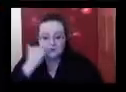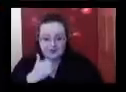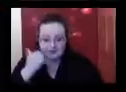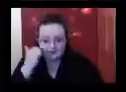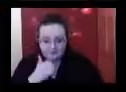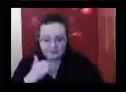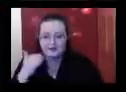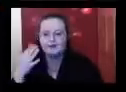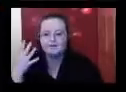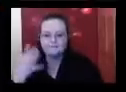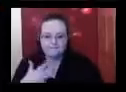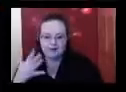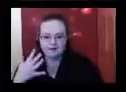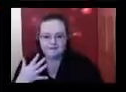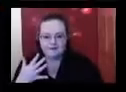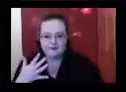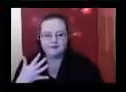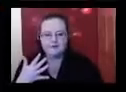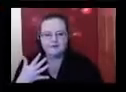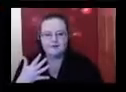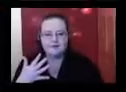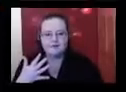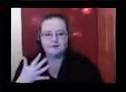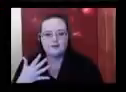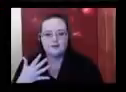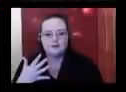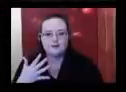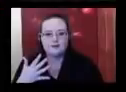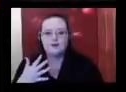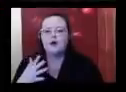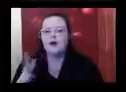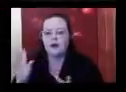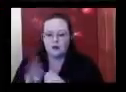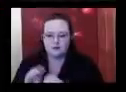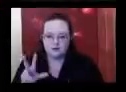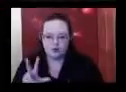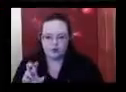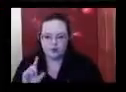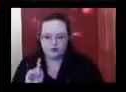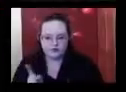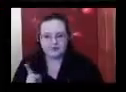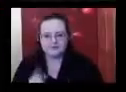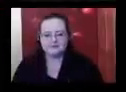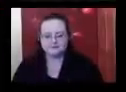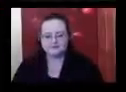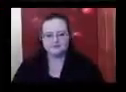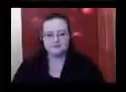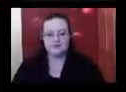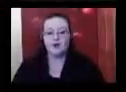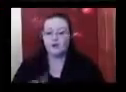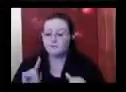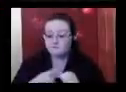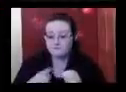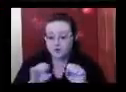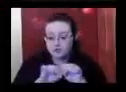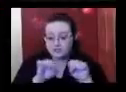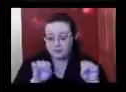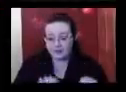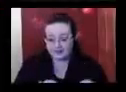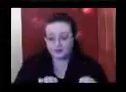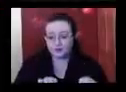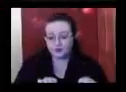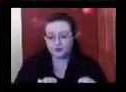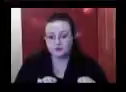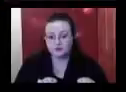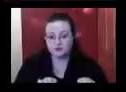for 5 instructional hours or 300 minutes of instruction. So for semester 1, the ministry did